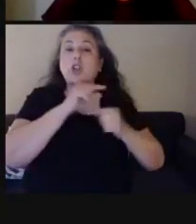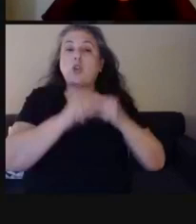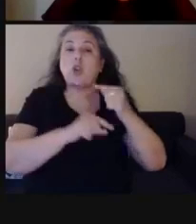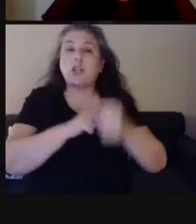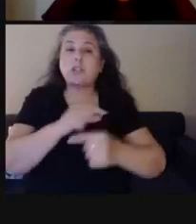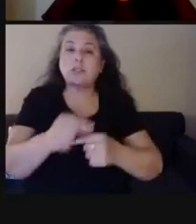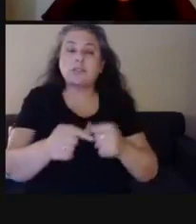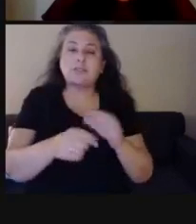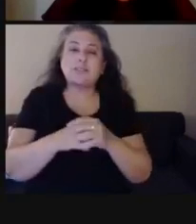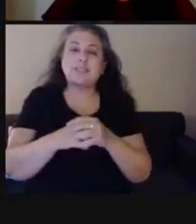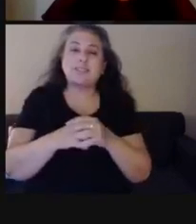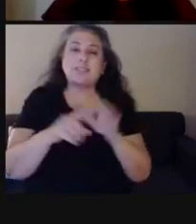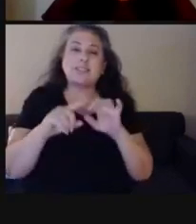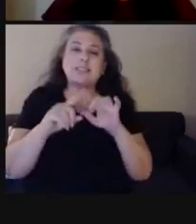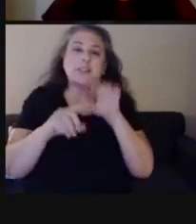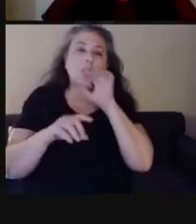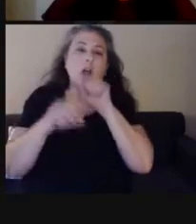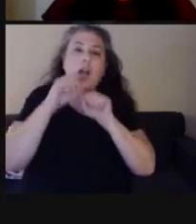In